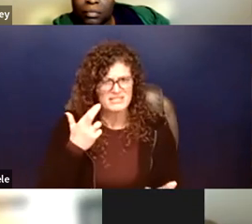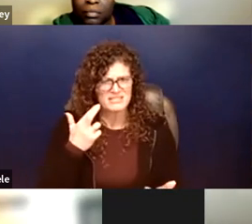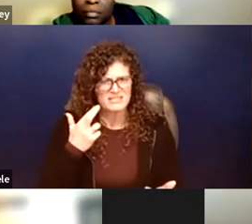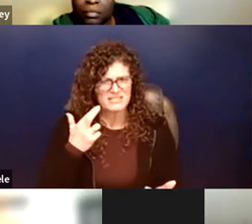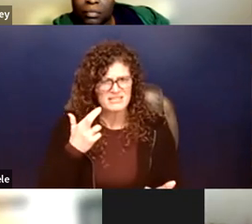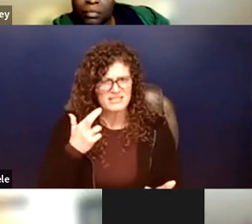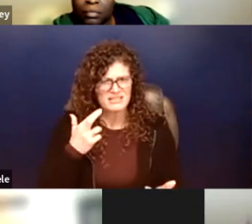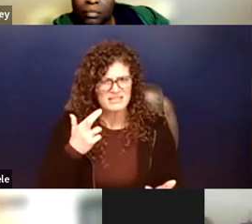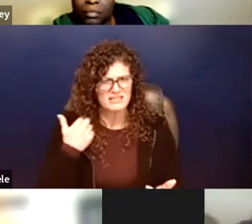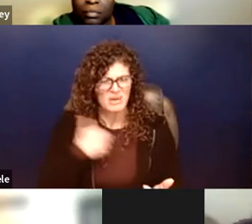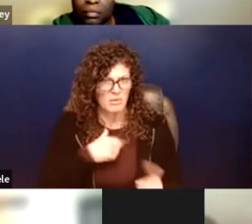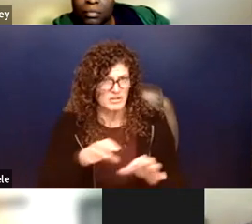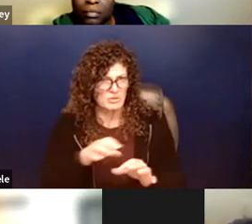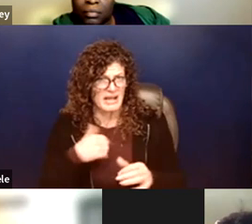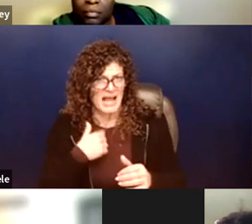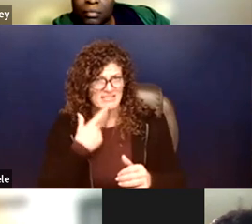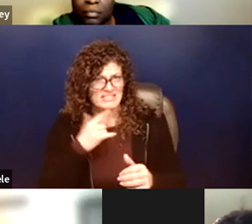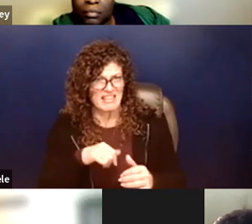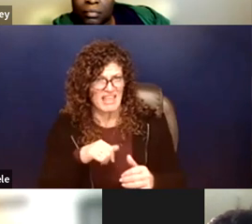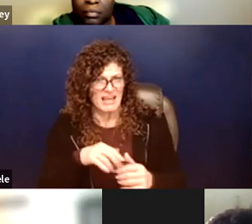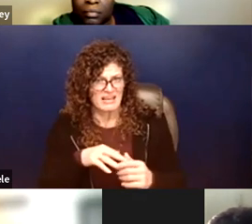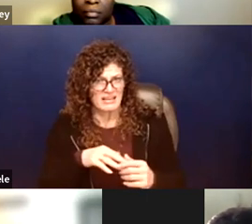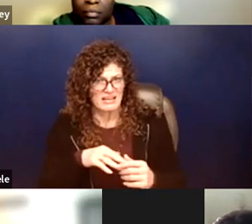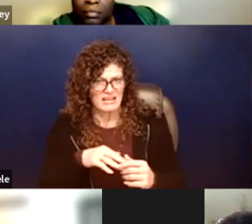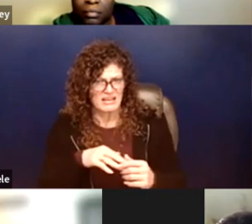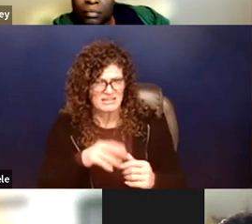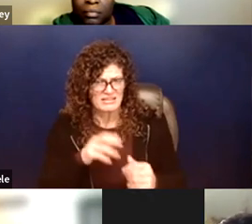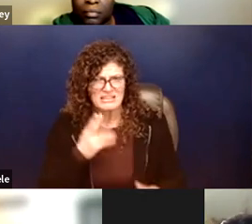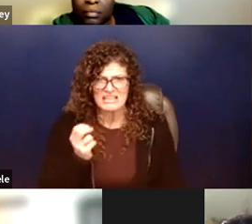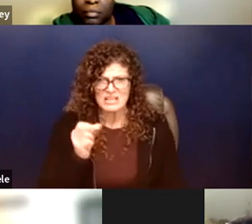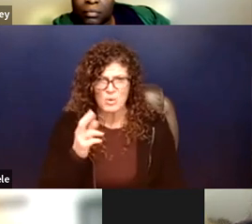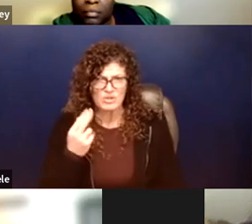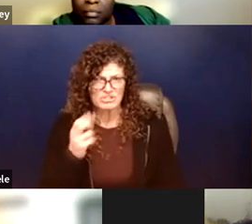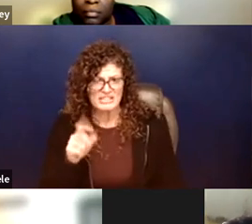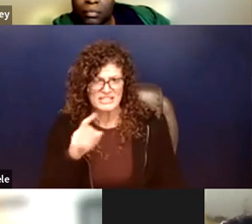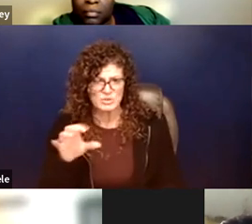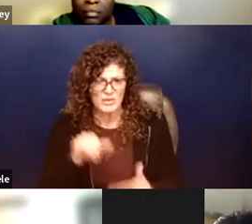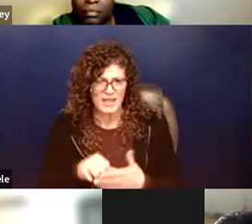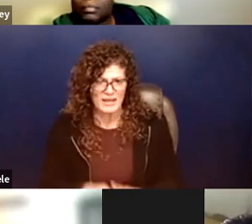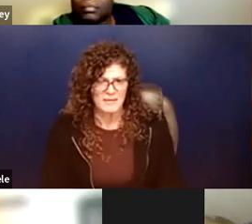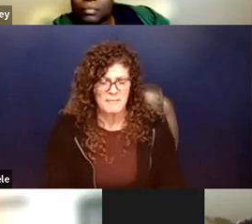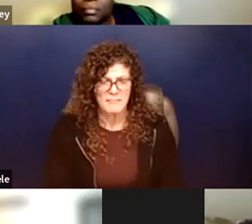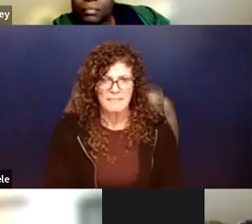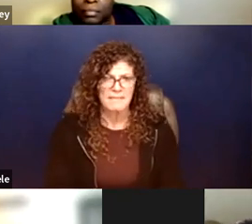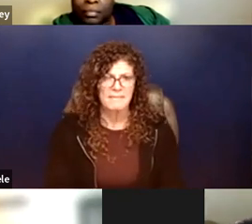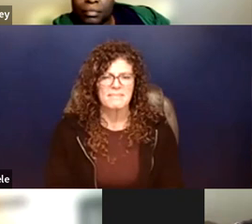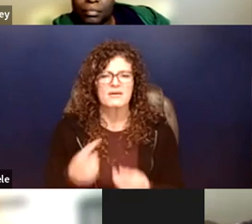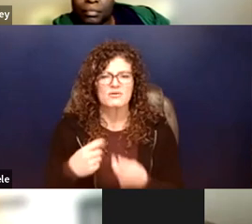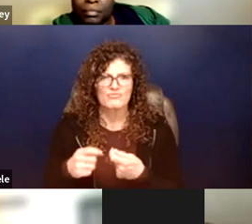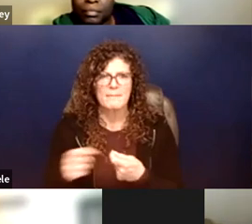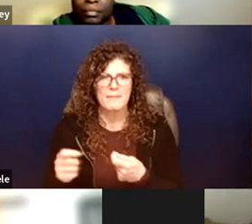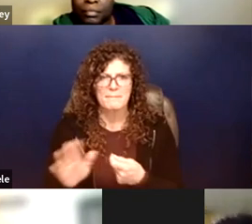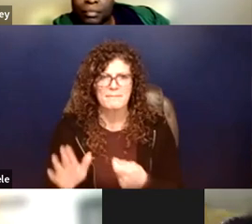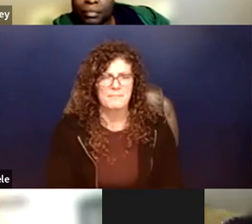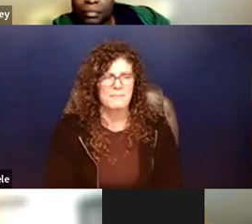we're doing, I gotta say, so that he needs to be able to do that, she needs to be able to do that. more if you could start money. Wrapping up your thoughts, that would